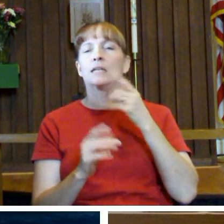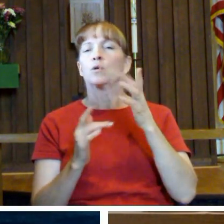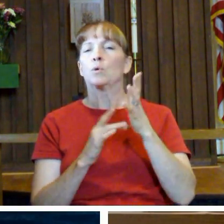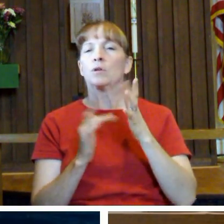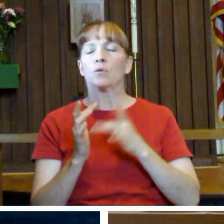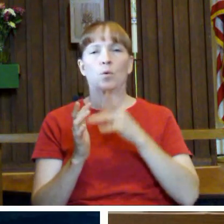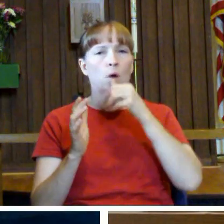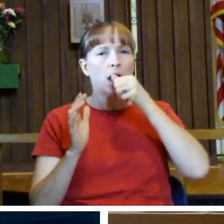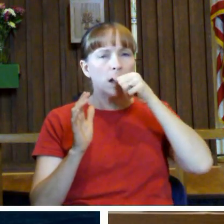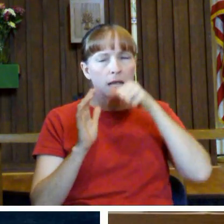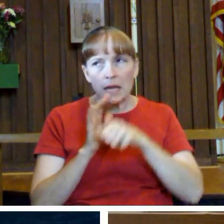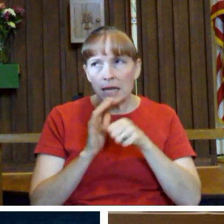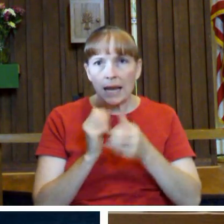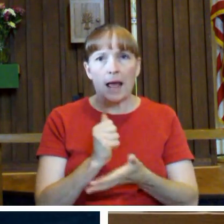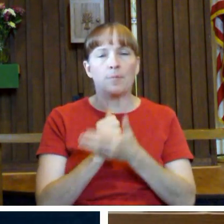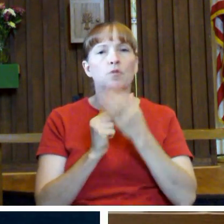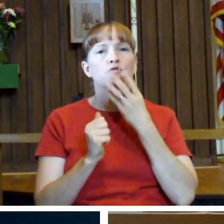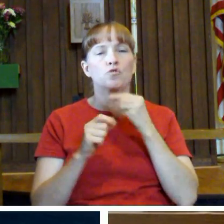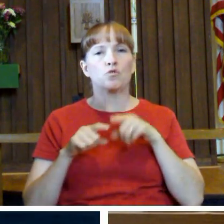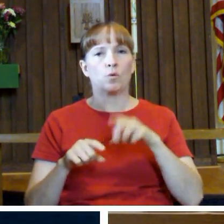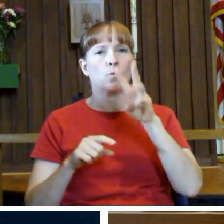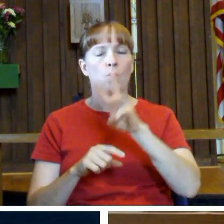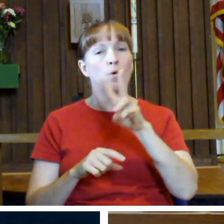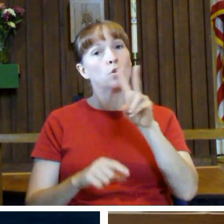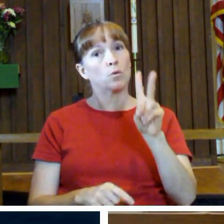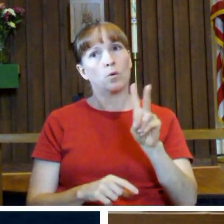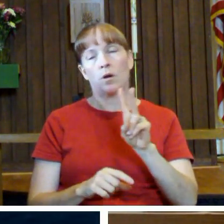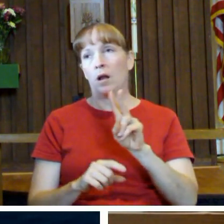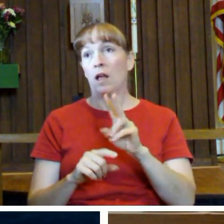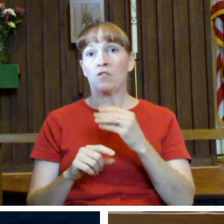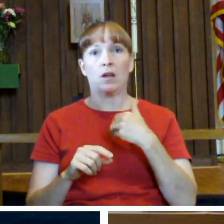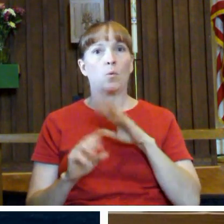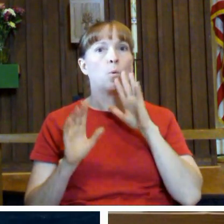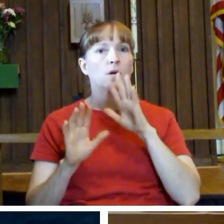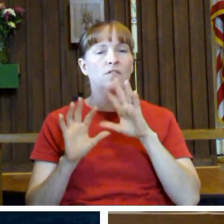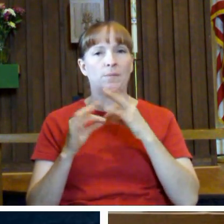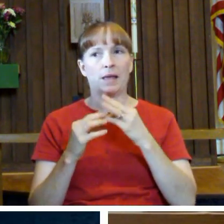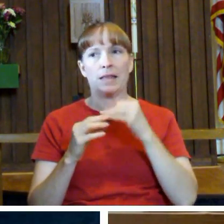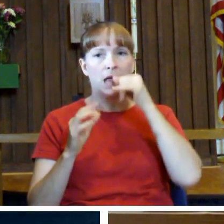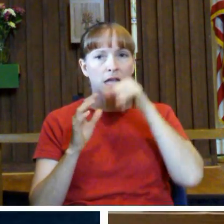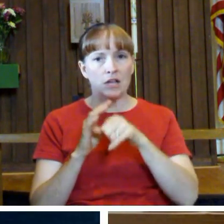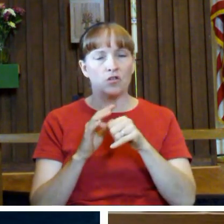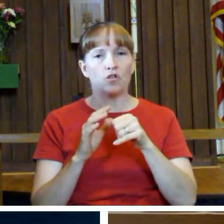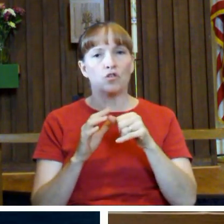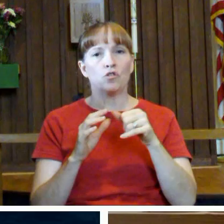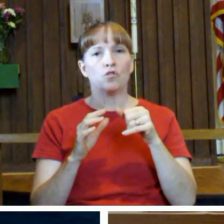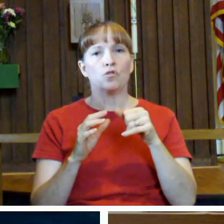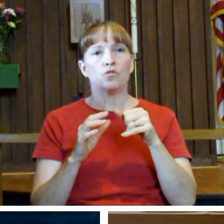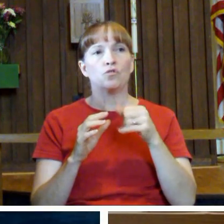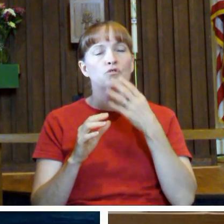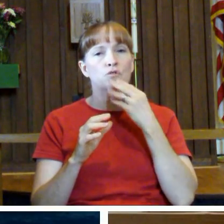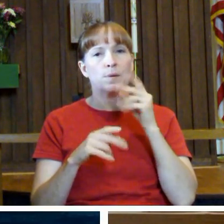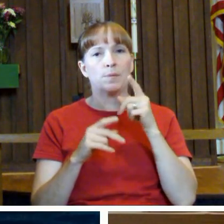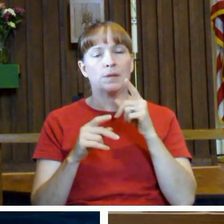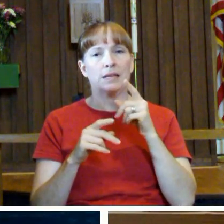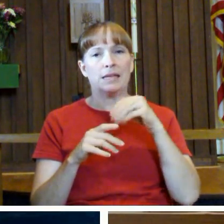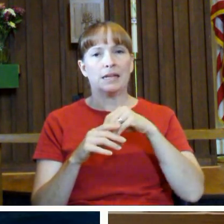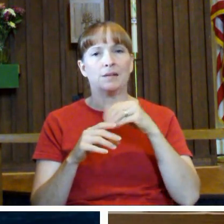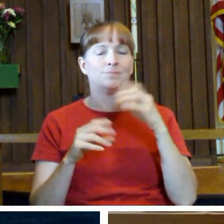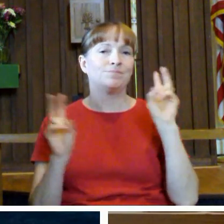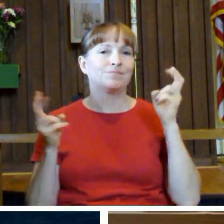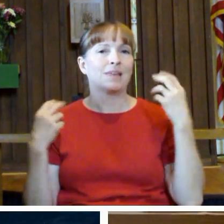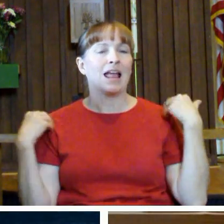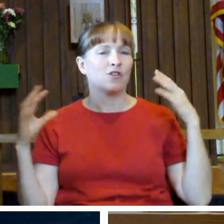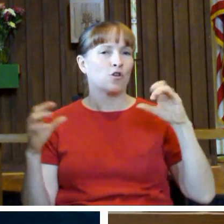II. Came from an incredible family, and they hid Jews in what they called the angel crib in their house. They built a